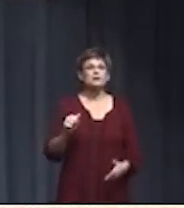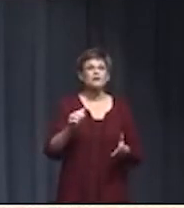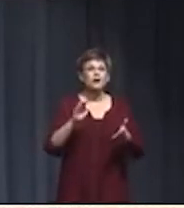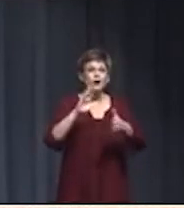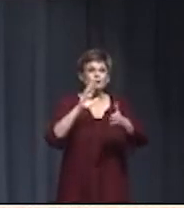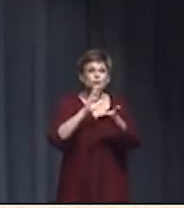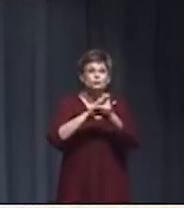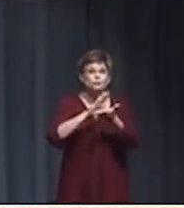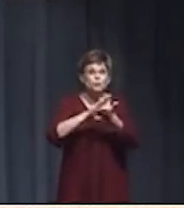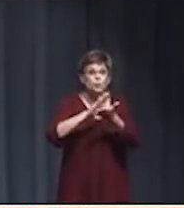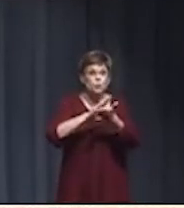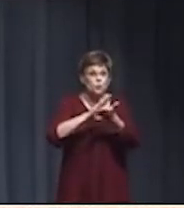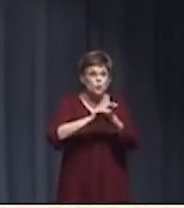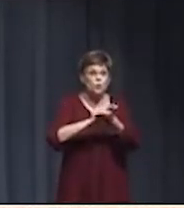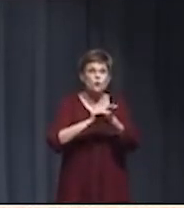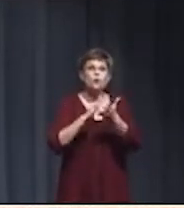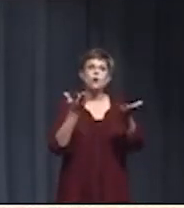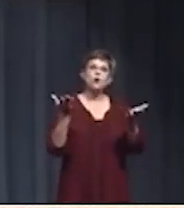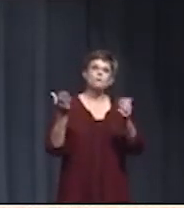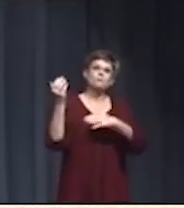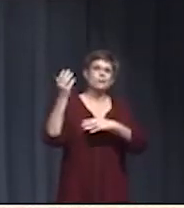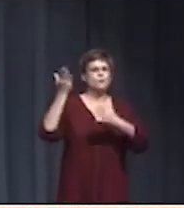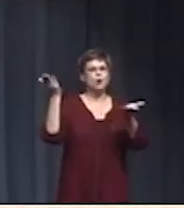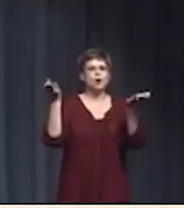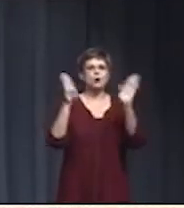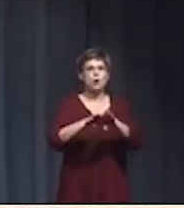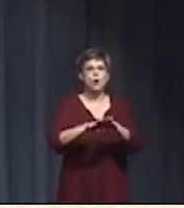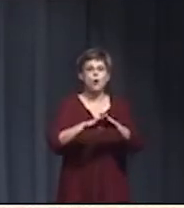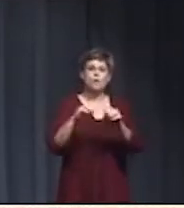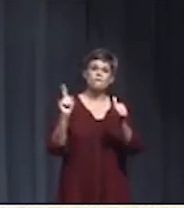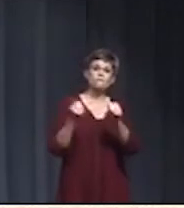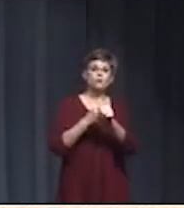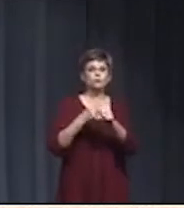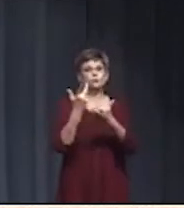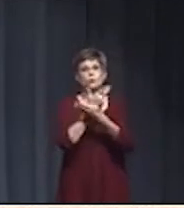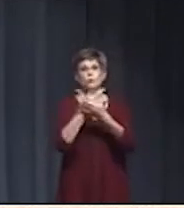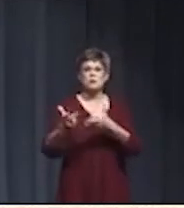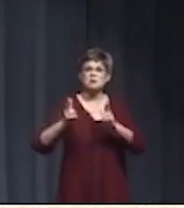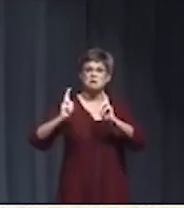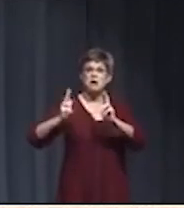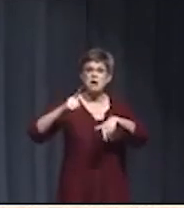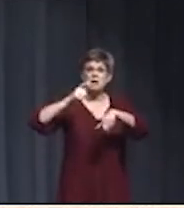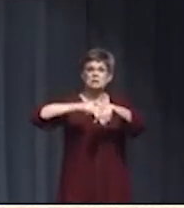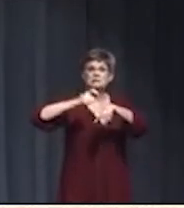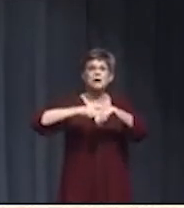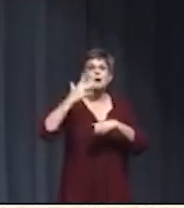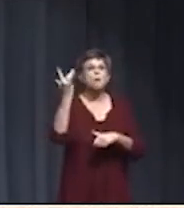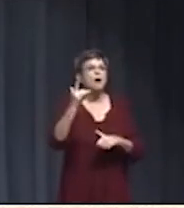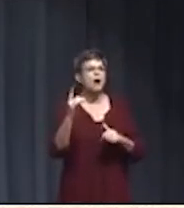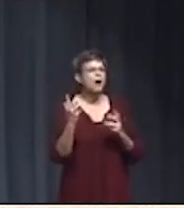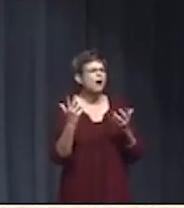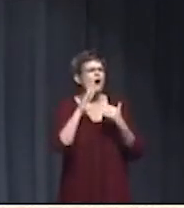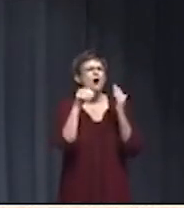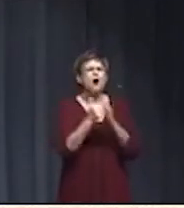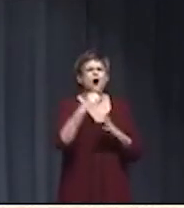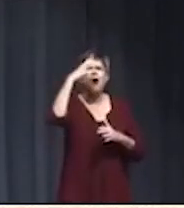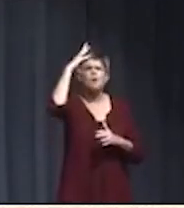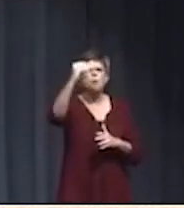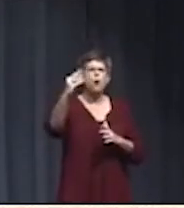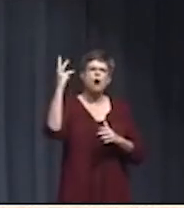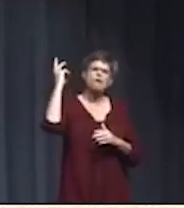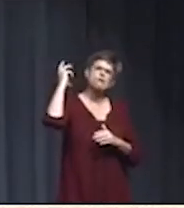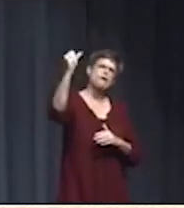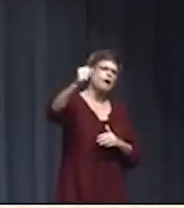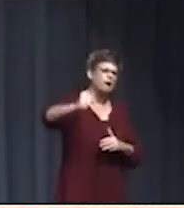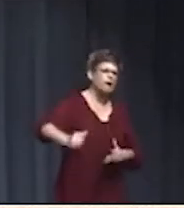first 3 days of hunting season, deer hunting season, because there was going to be nobody in the schools. Every male in the county was out in the